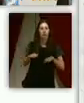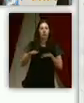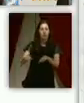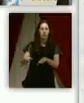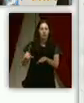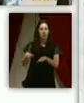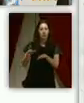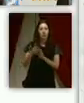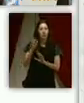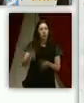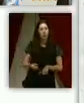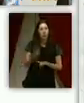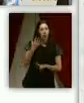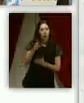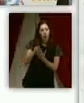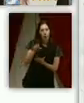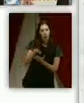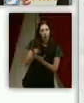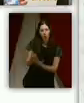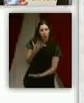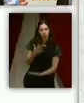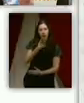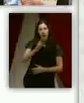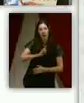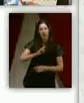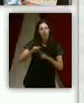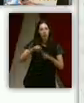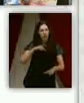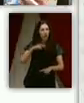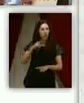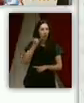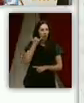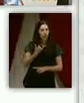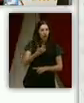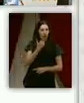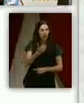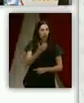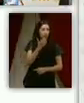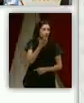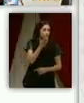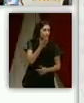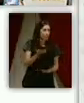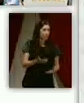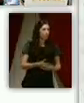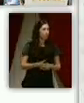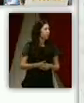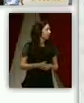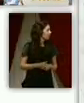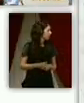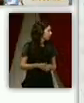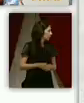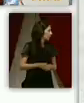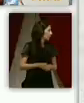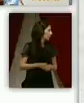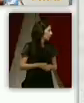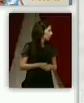For example, if we receive a smiley when there is an incoming call, an